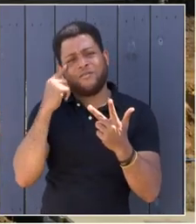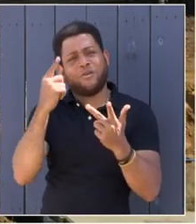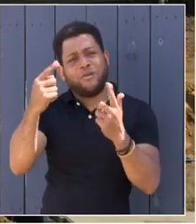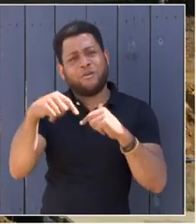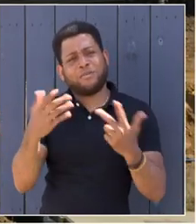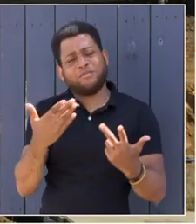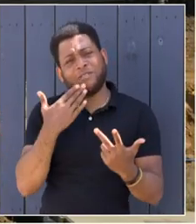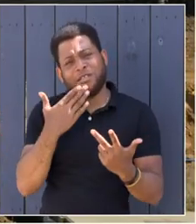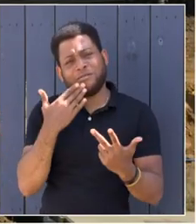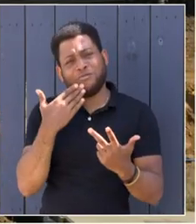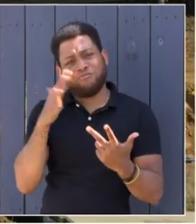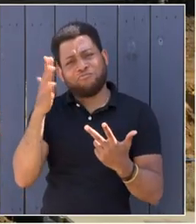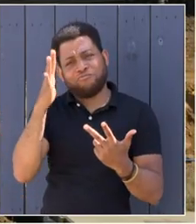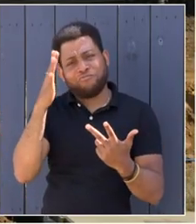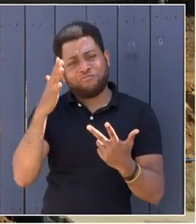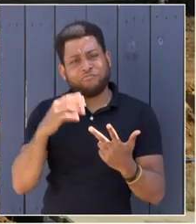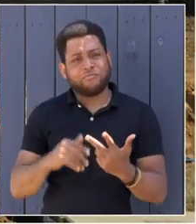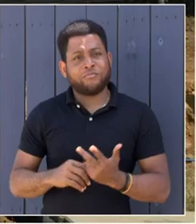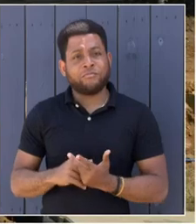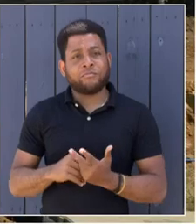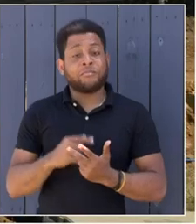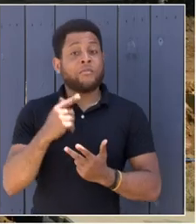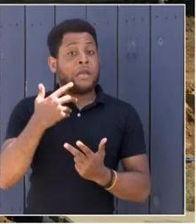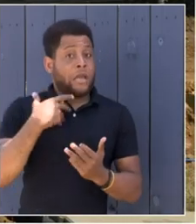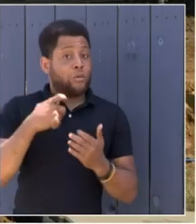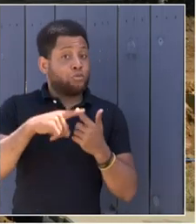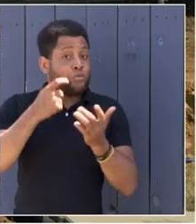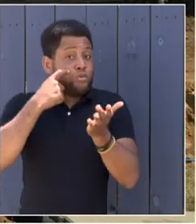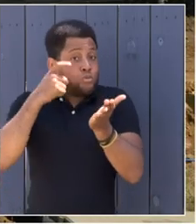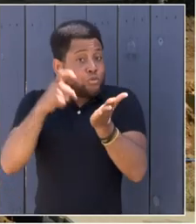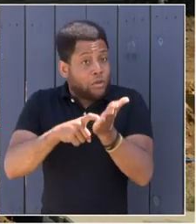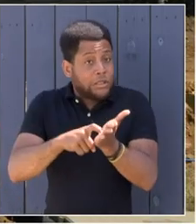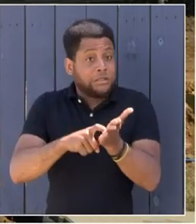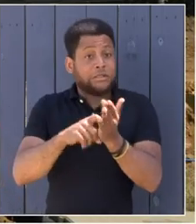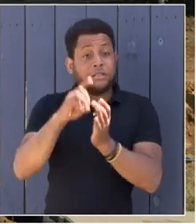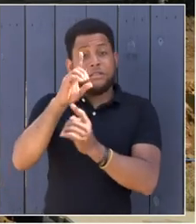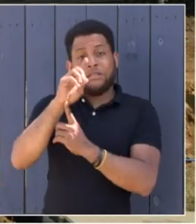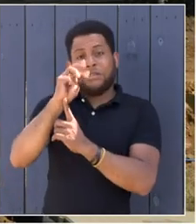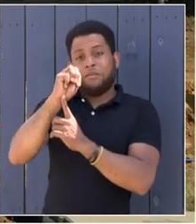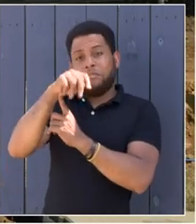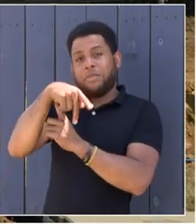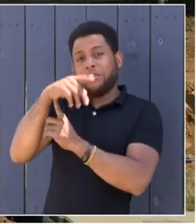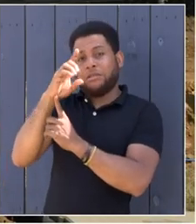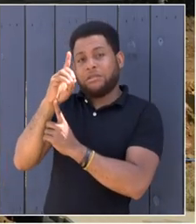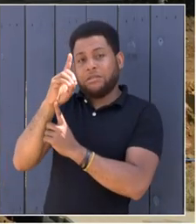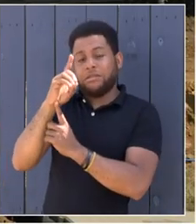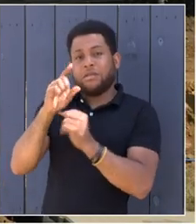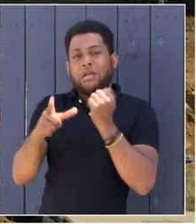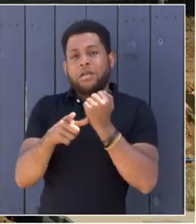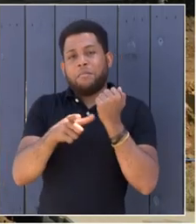I want to give a quick shout out to my big deal team at DMPED. Let's hear for DMPED,